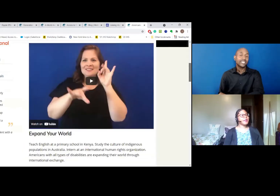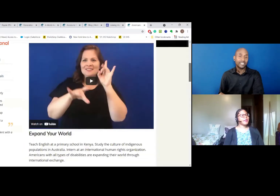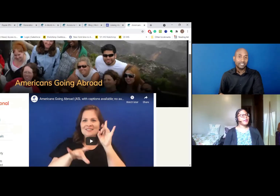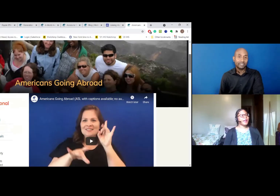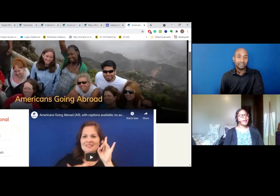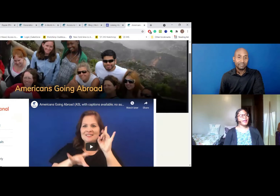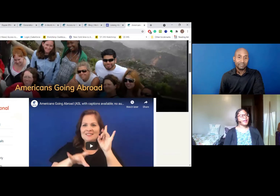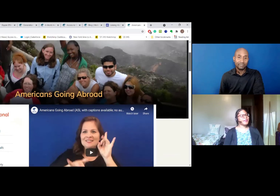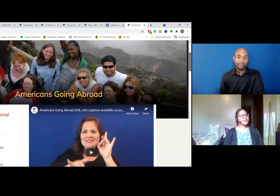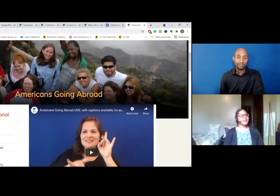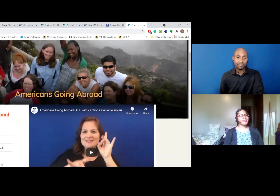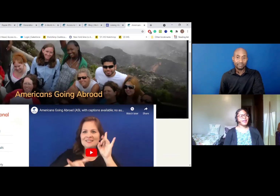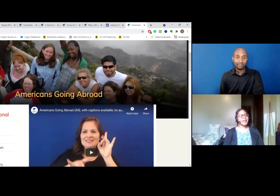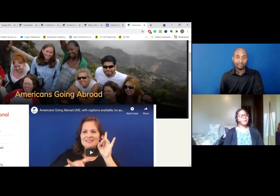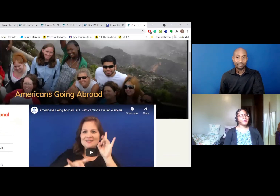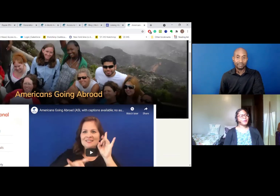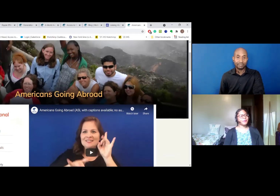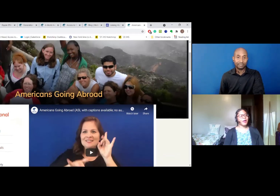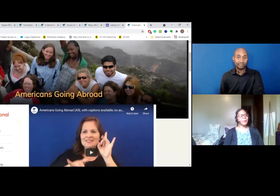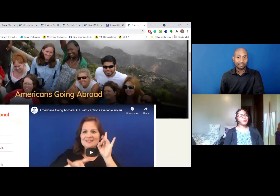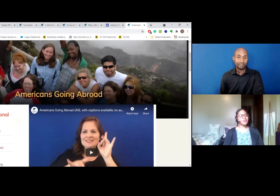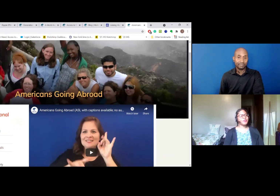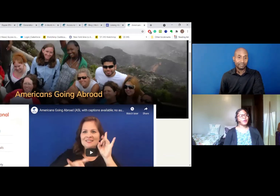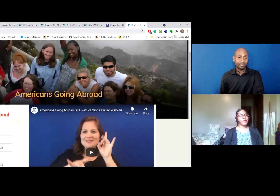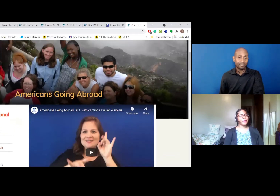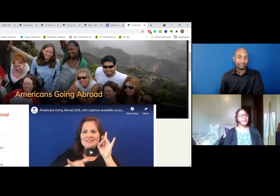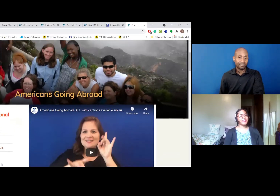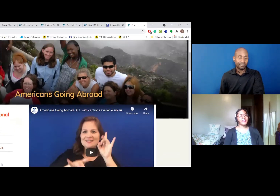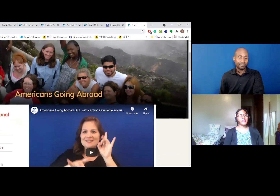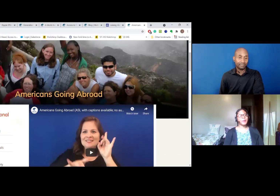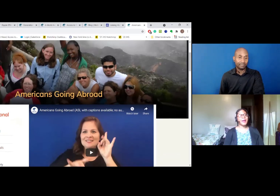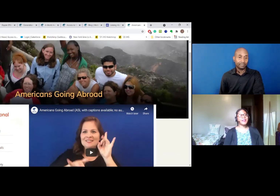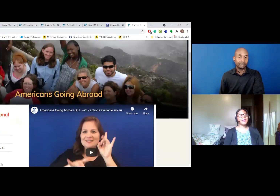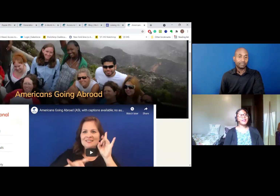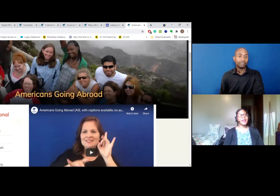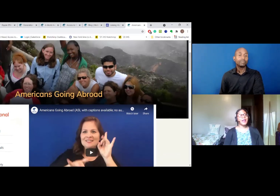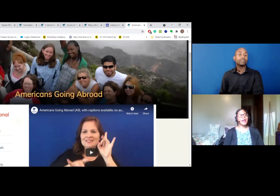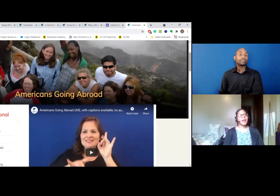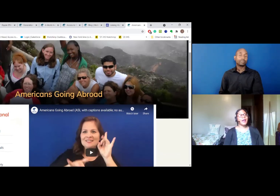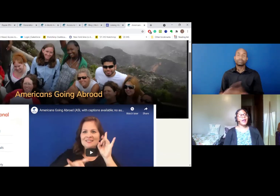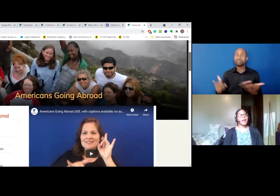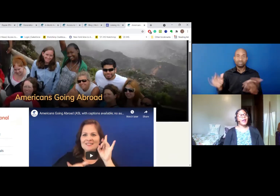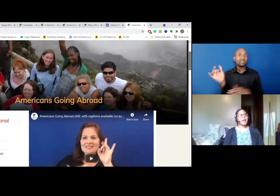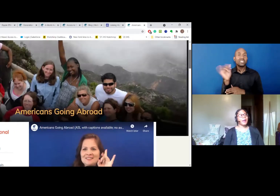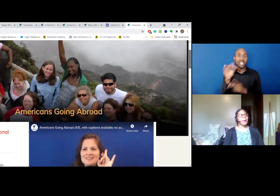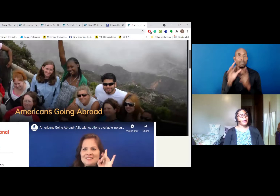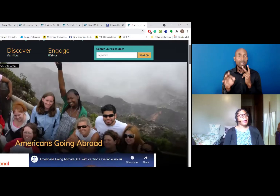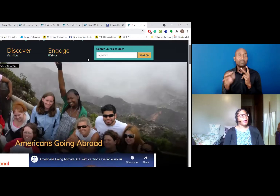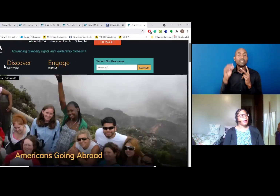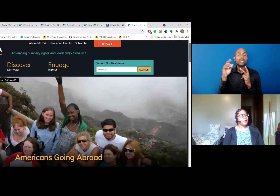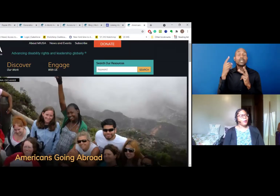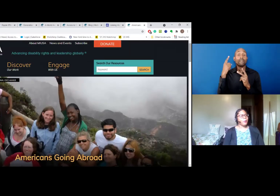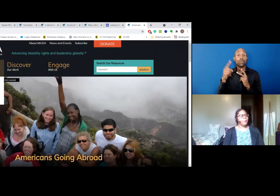And then it's the same sort of options for coming to the US.